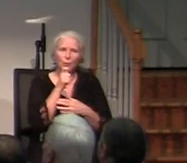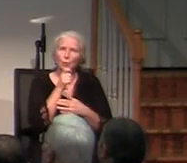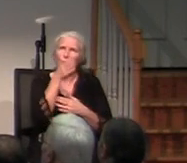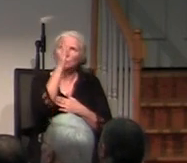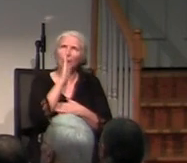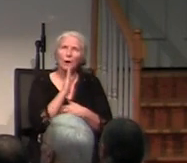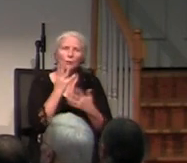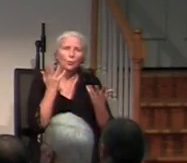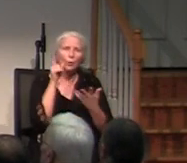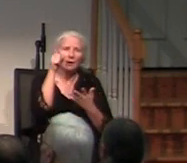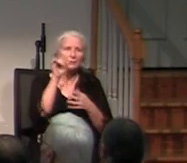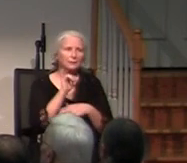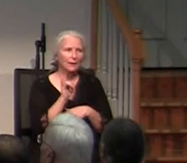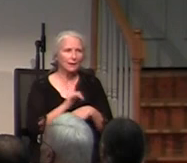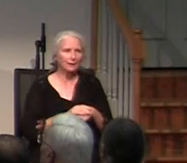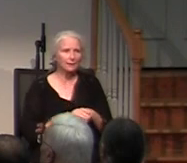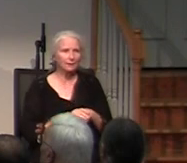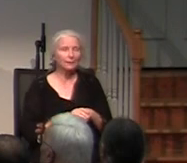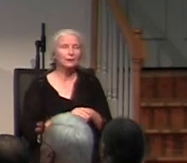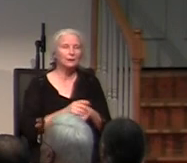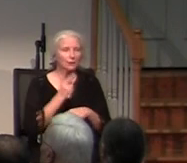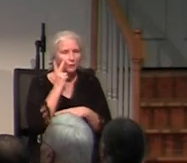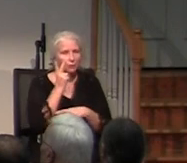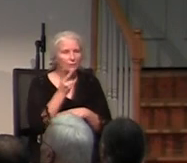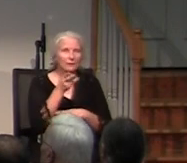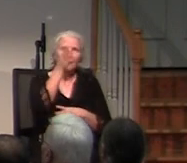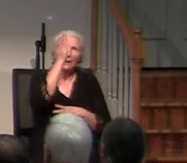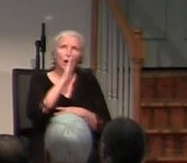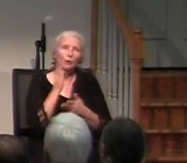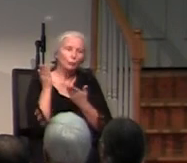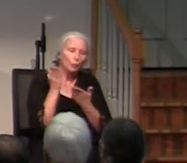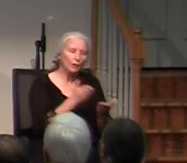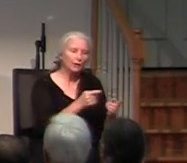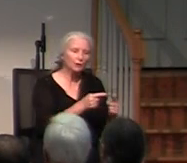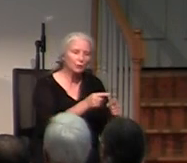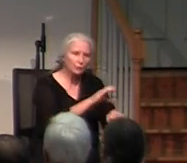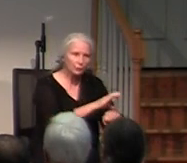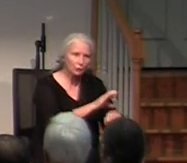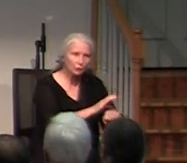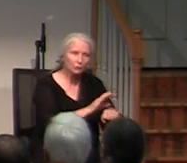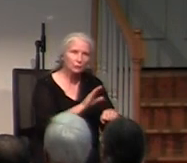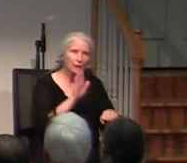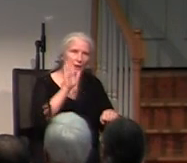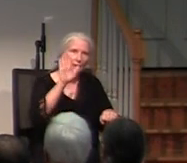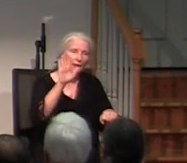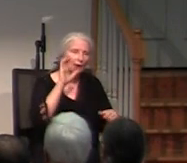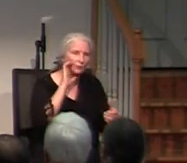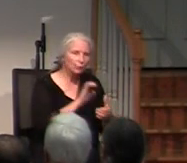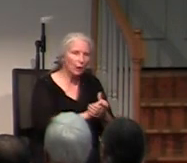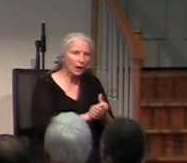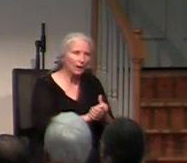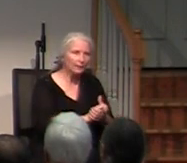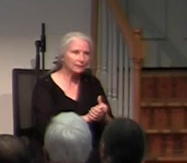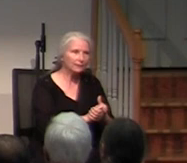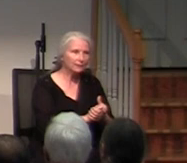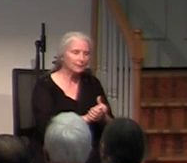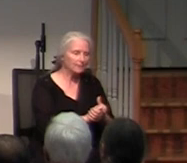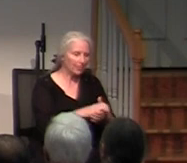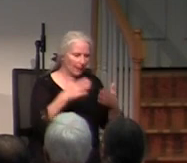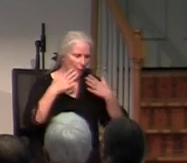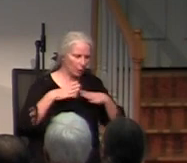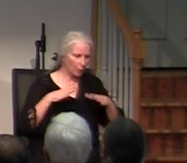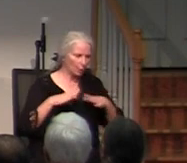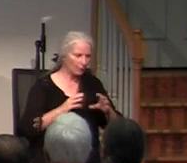see God bringing to his church, his bride, and clothing her, providing her with all